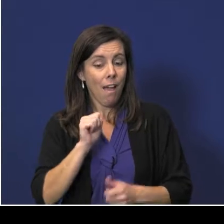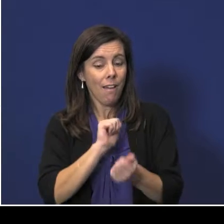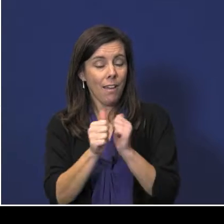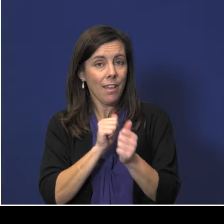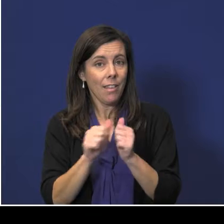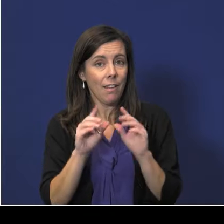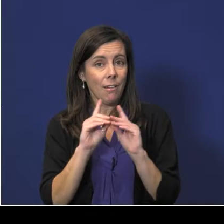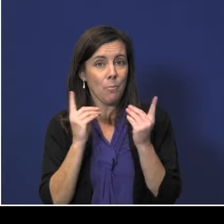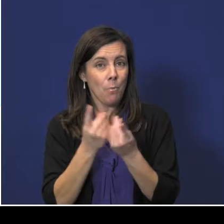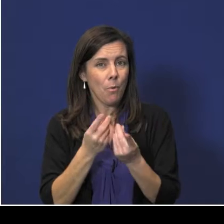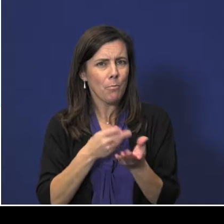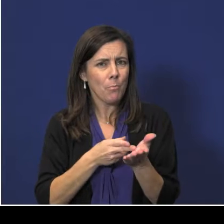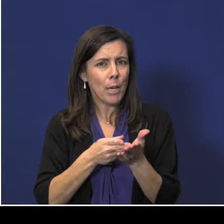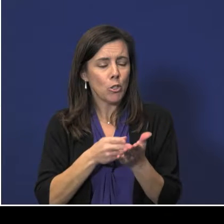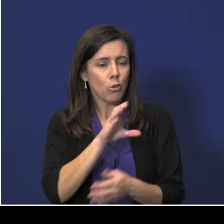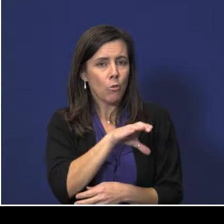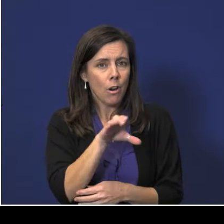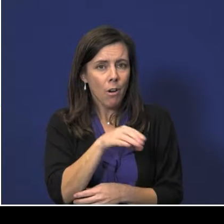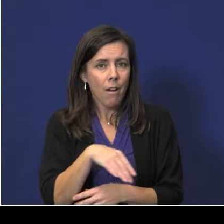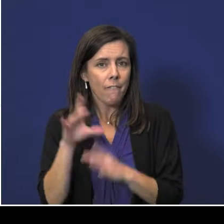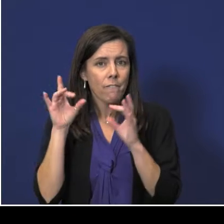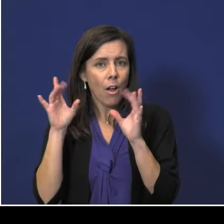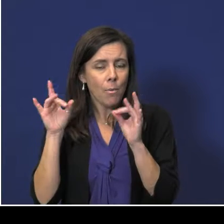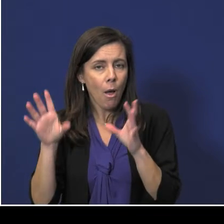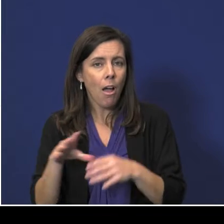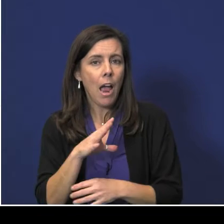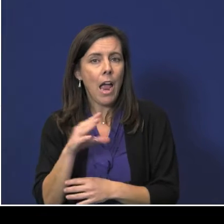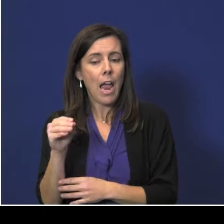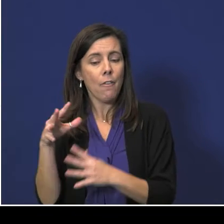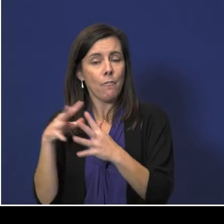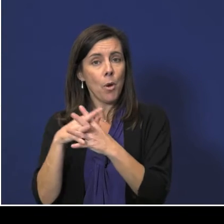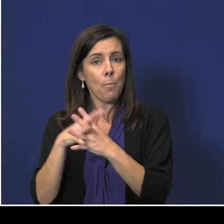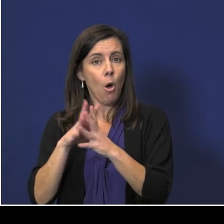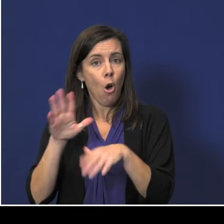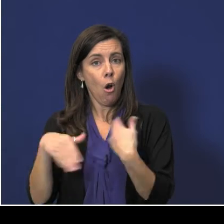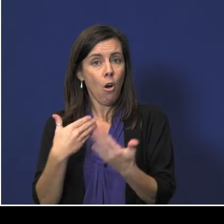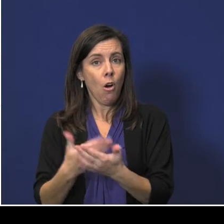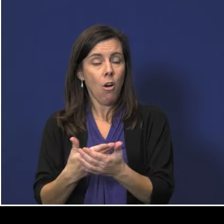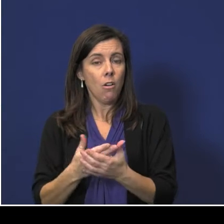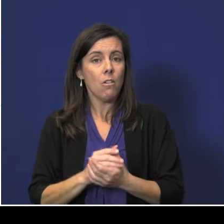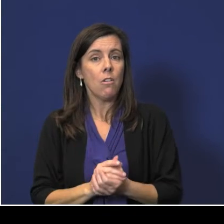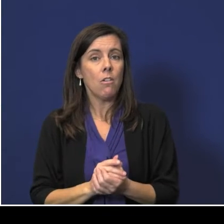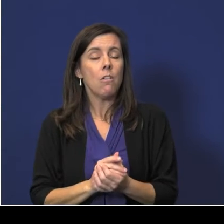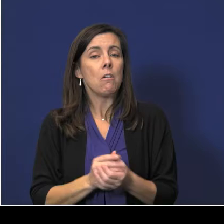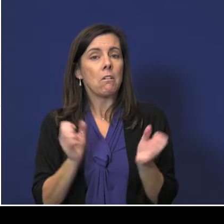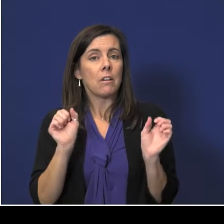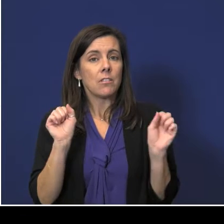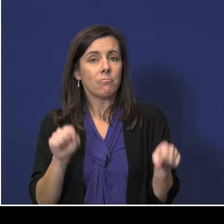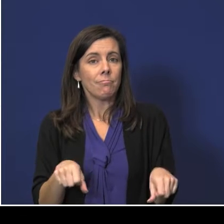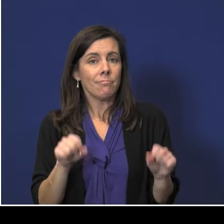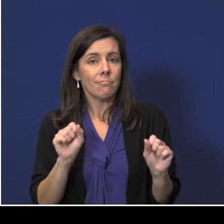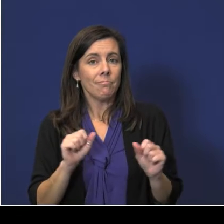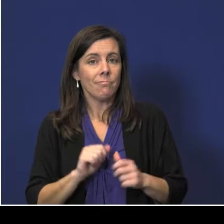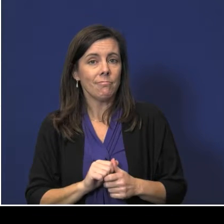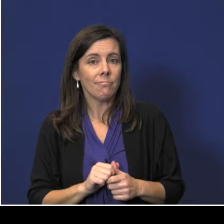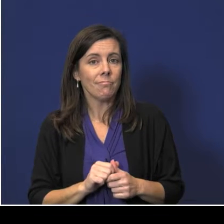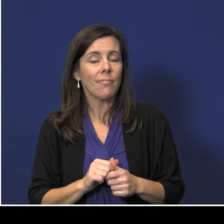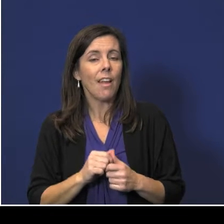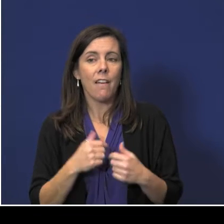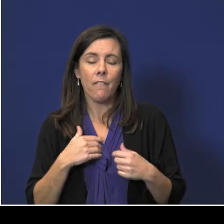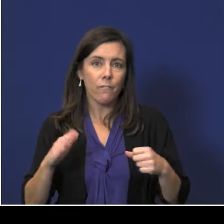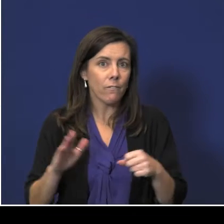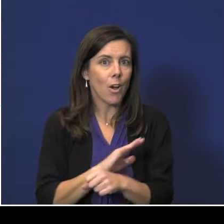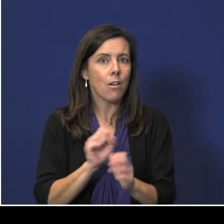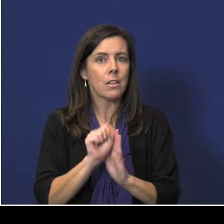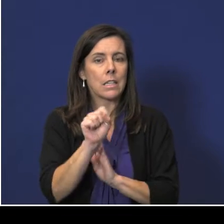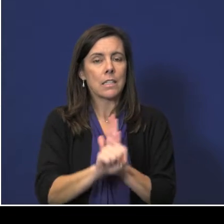making sure that our cross country, our volleyball, and our football teams all were able to get a full season in.